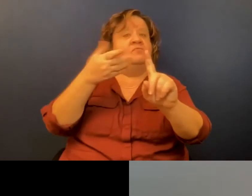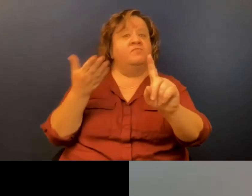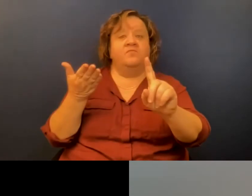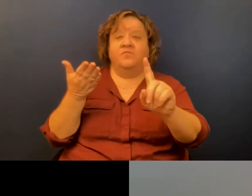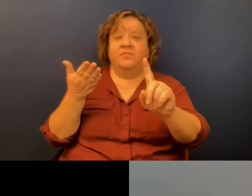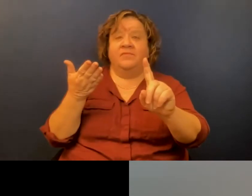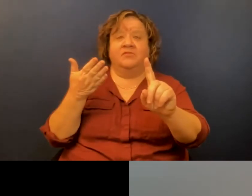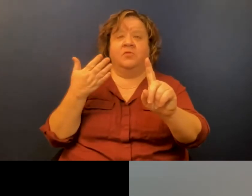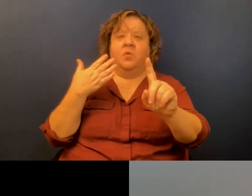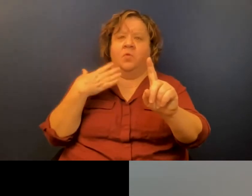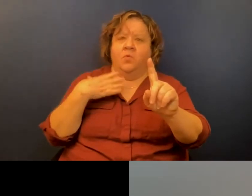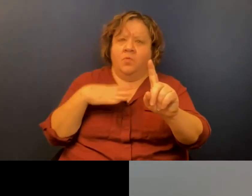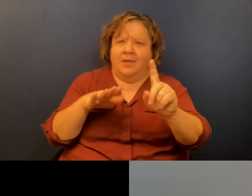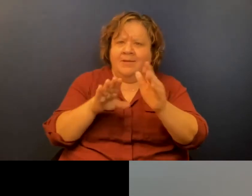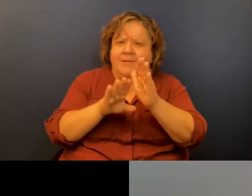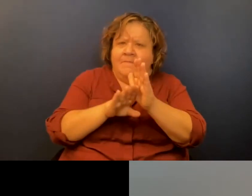people.